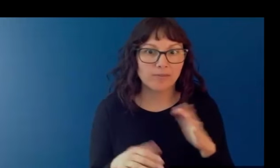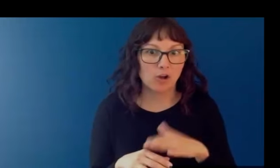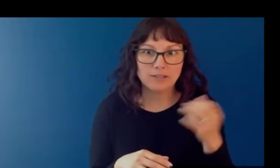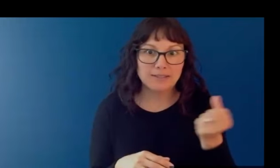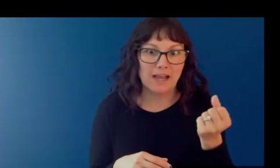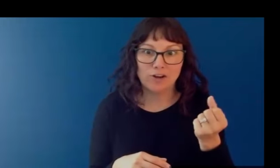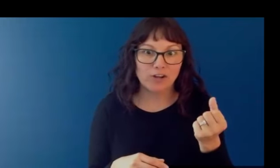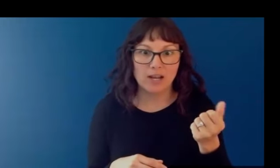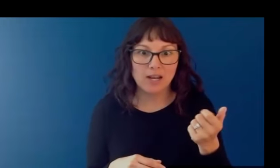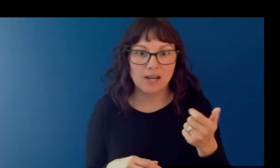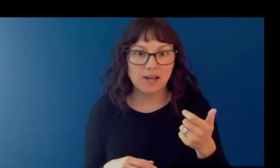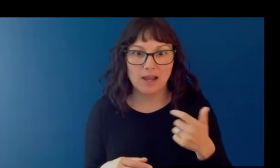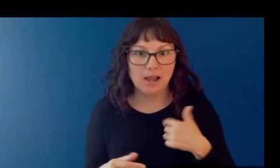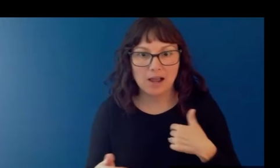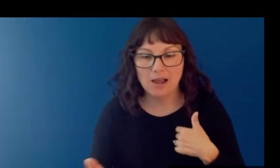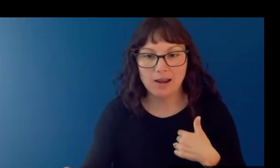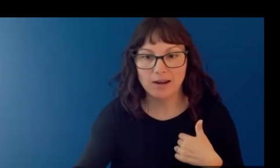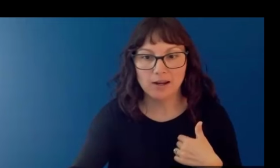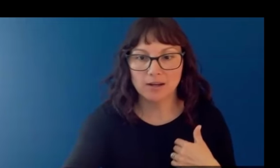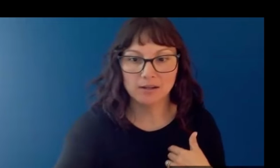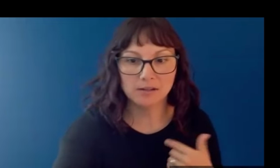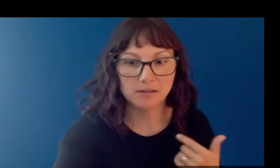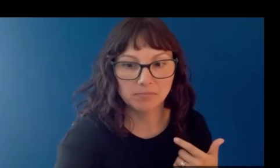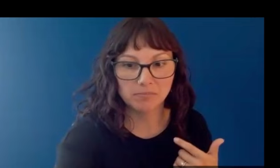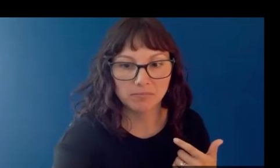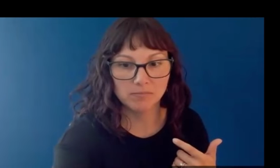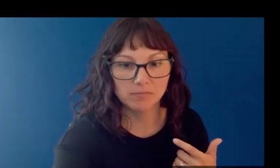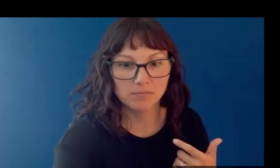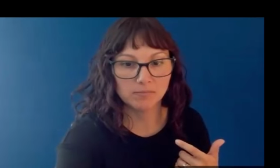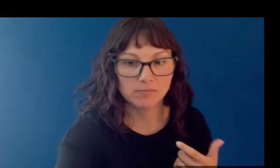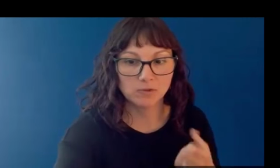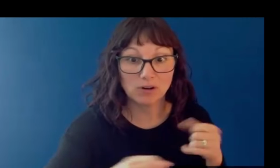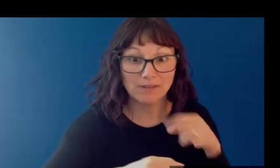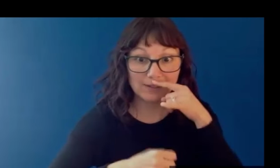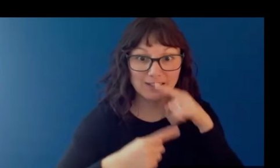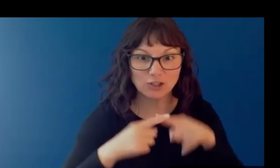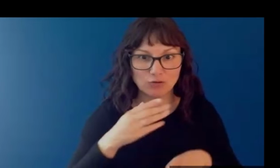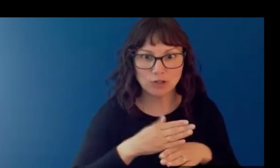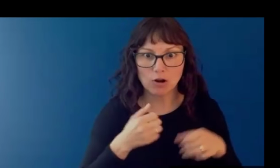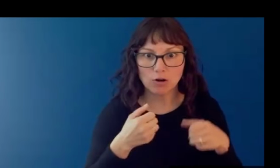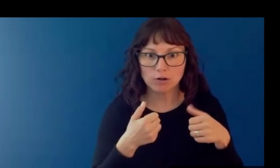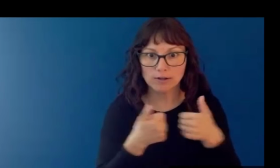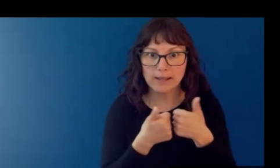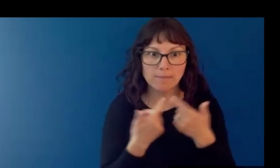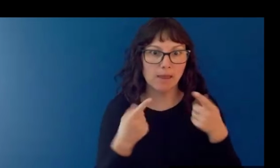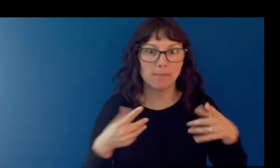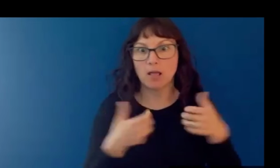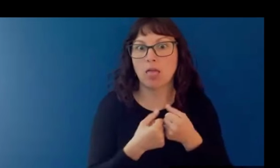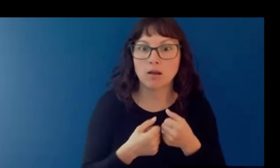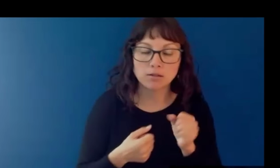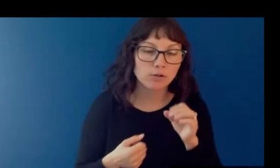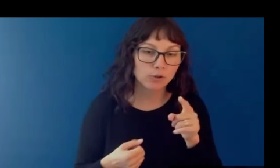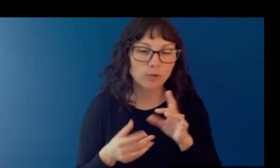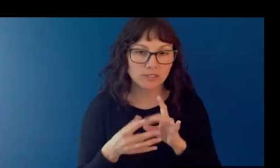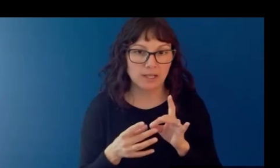I'm taking my kids to a soccer game and I get into an accident. So you're saying that for the most part,